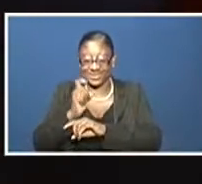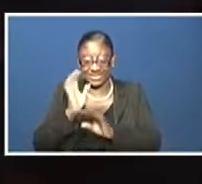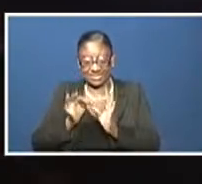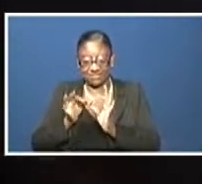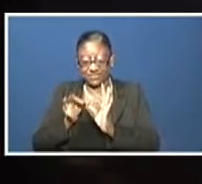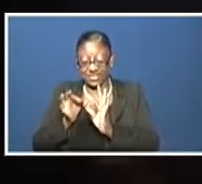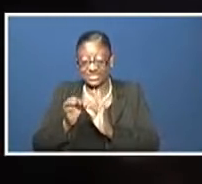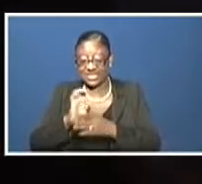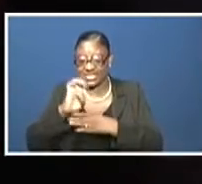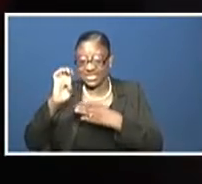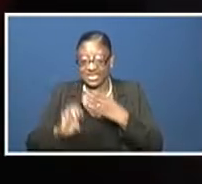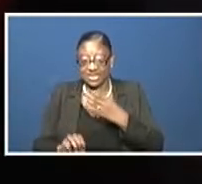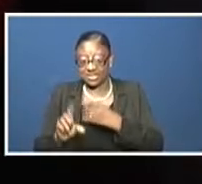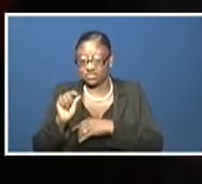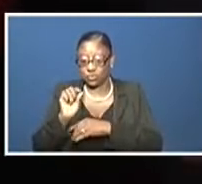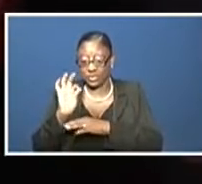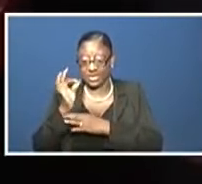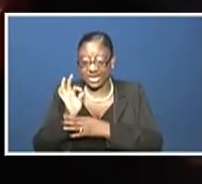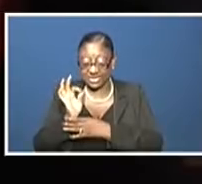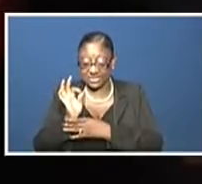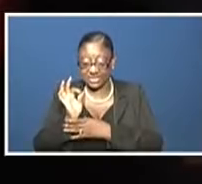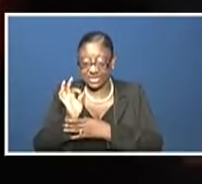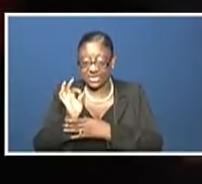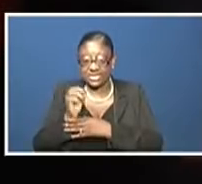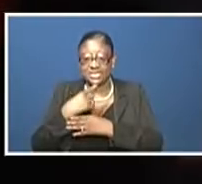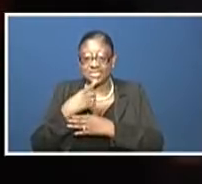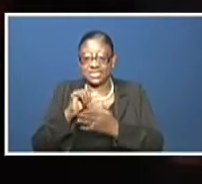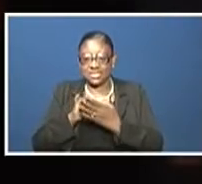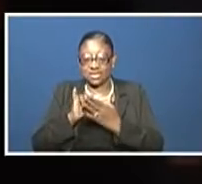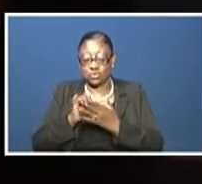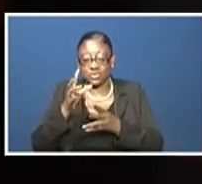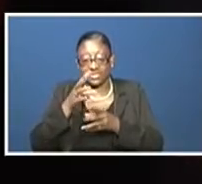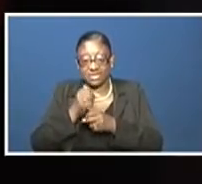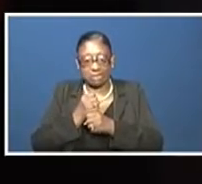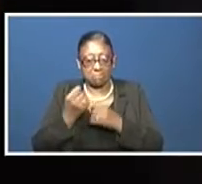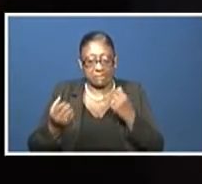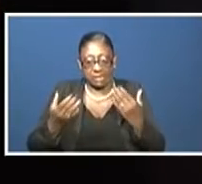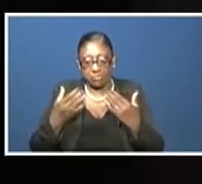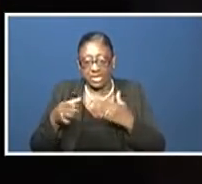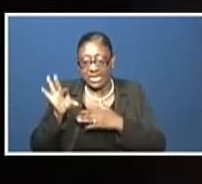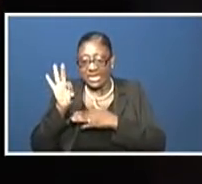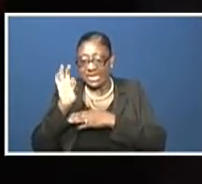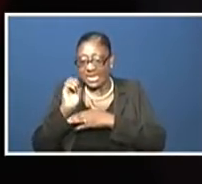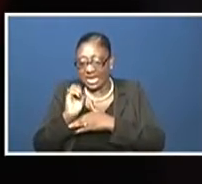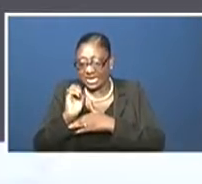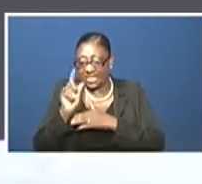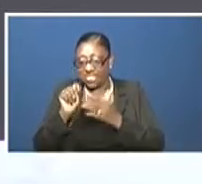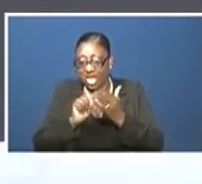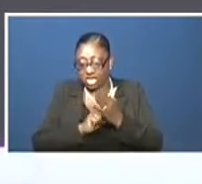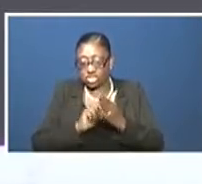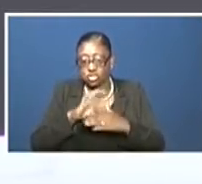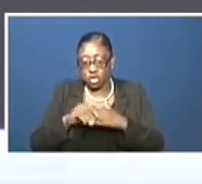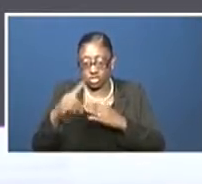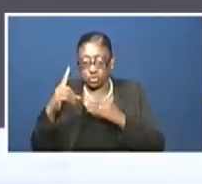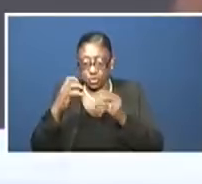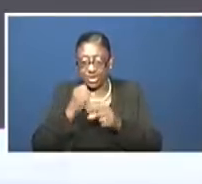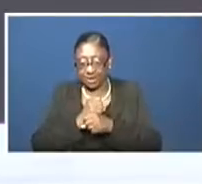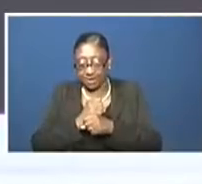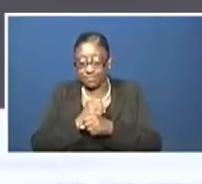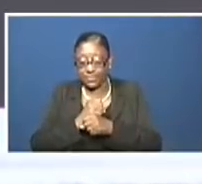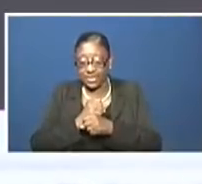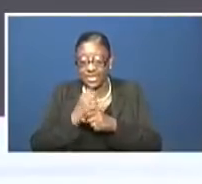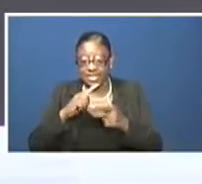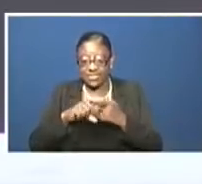the end of 2019, we were almost taking in $90,000 to $100,000 in a year.